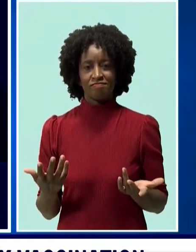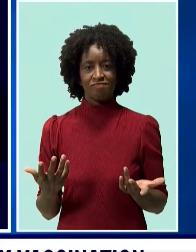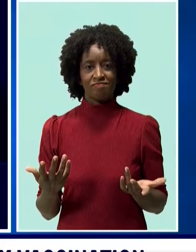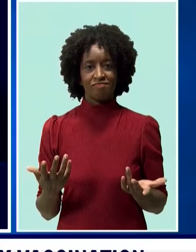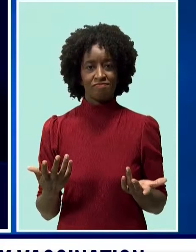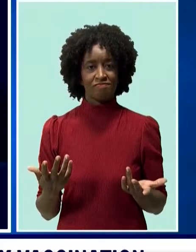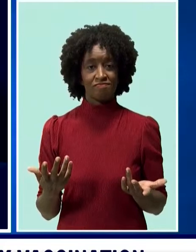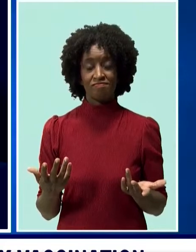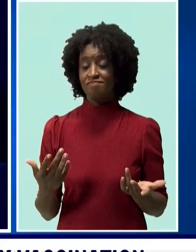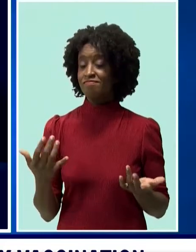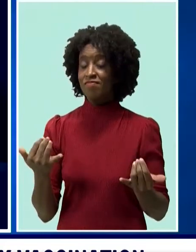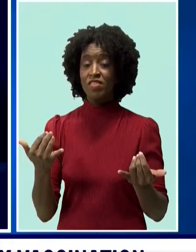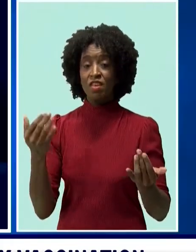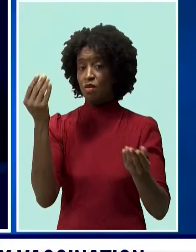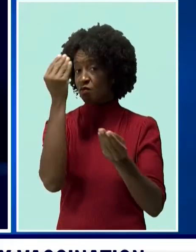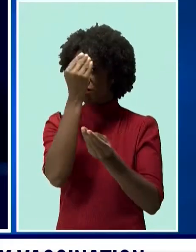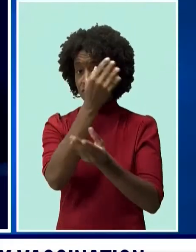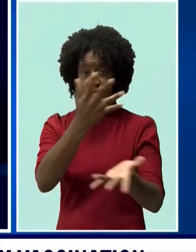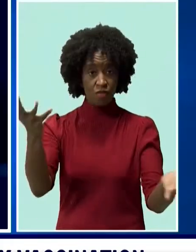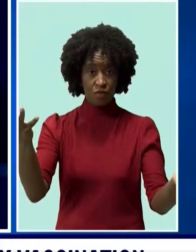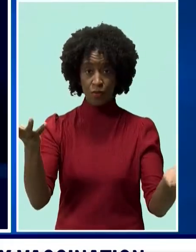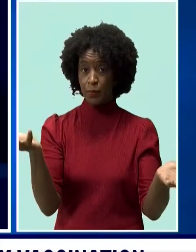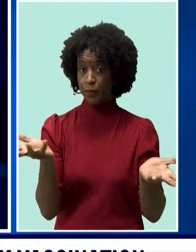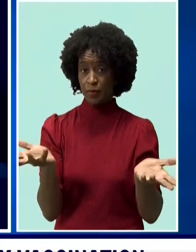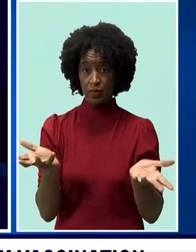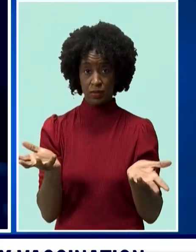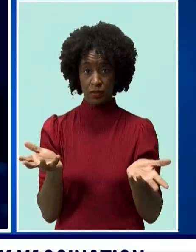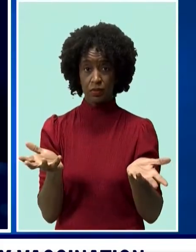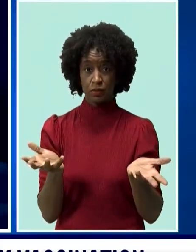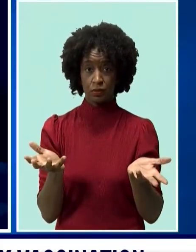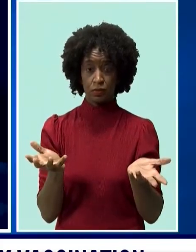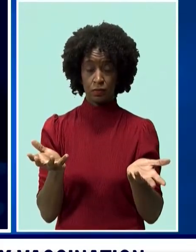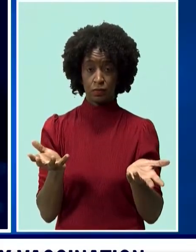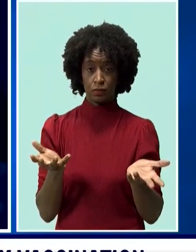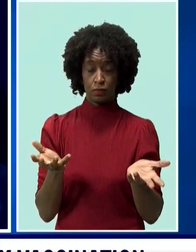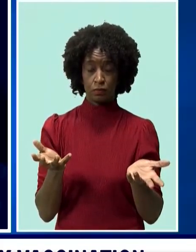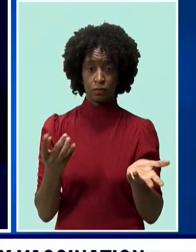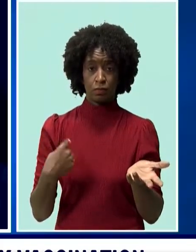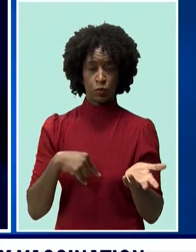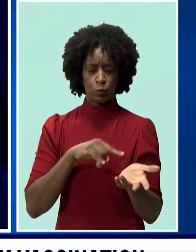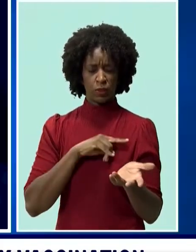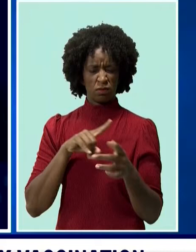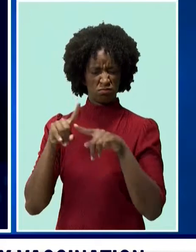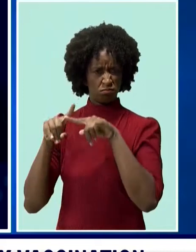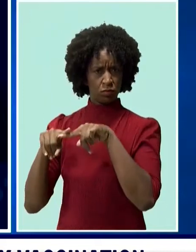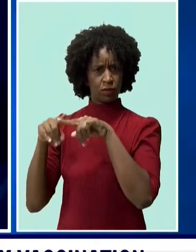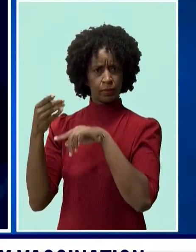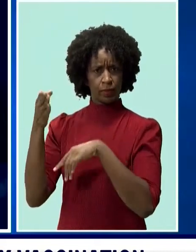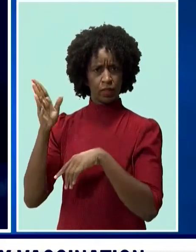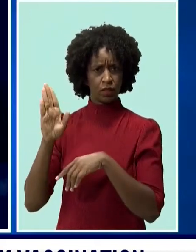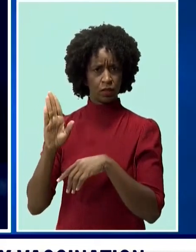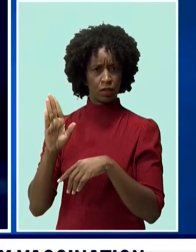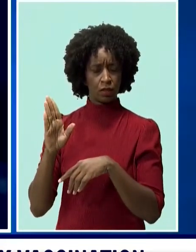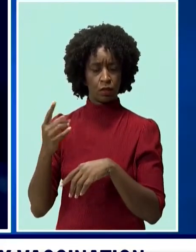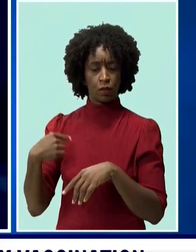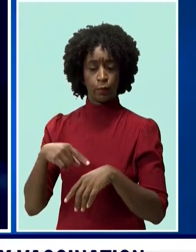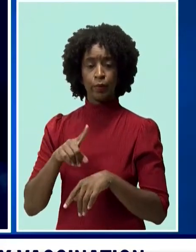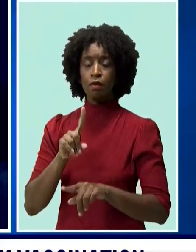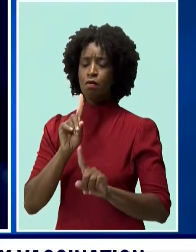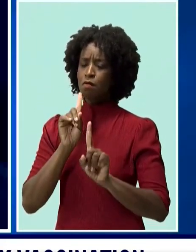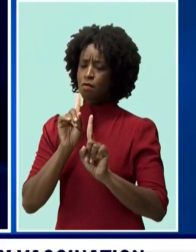out, we as faith-based organizations are not